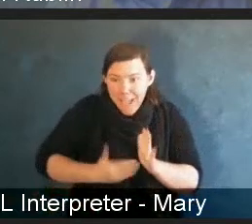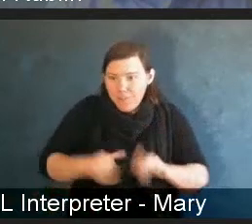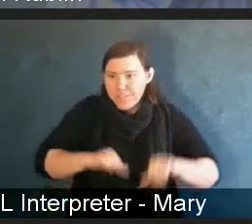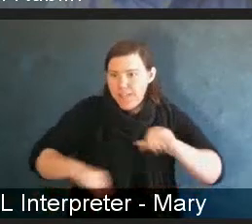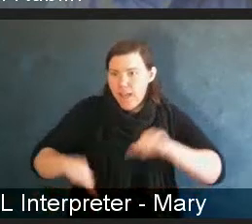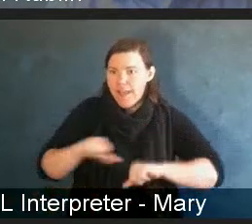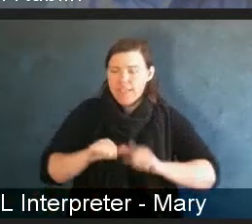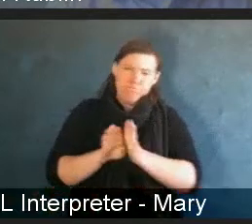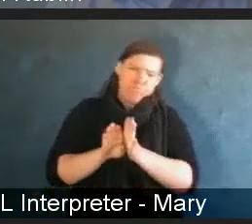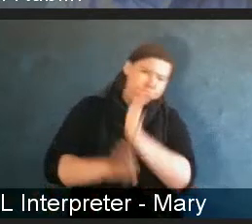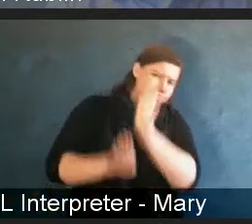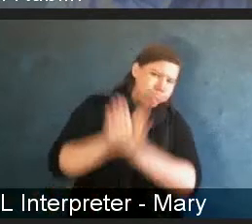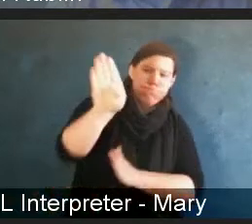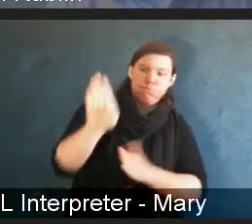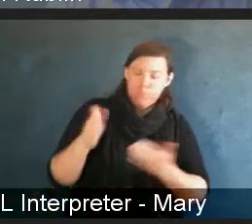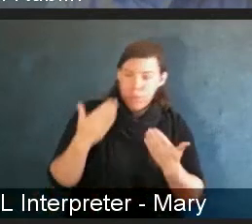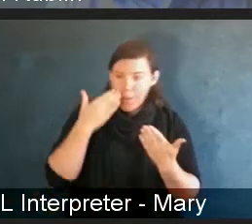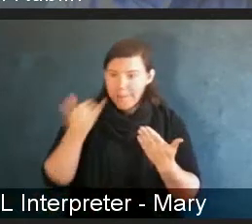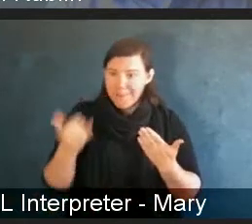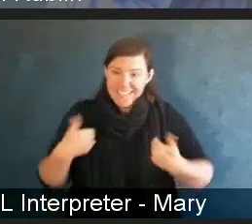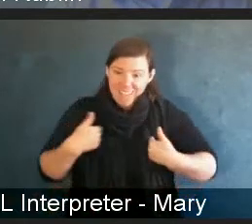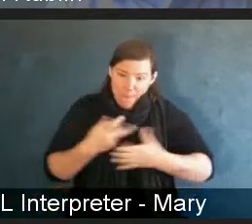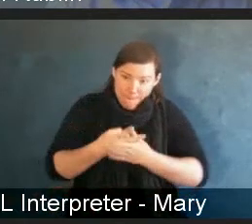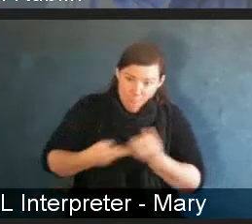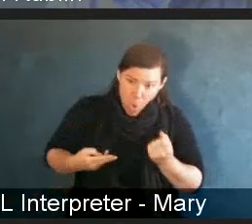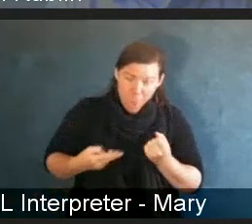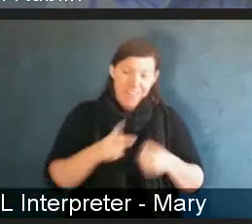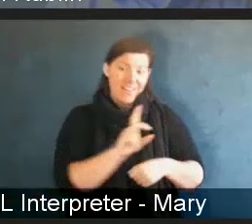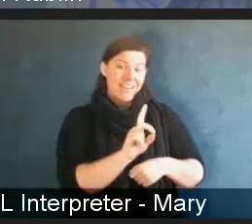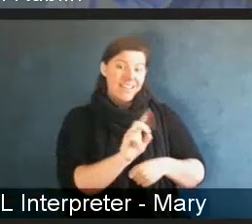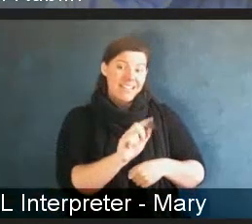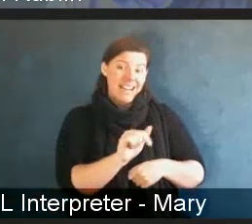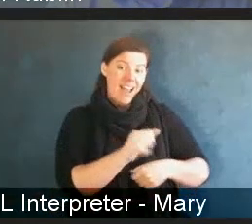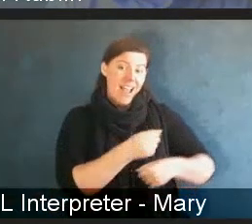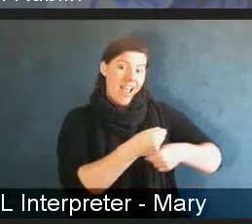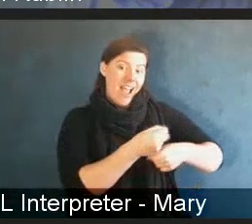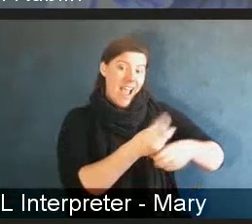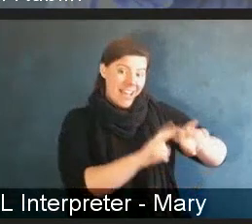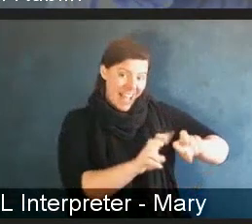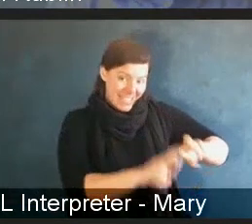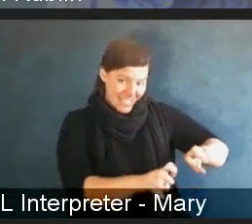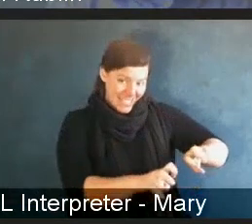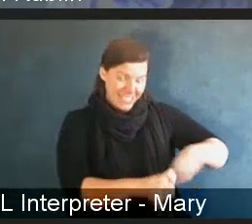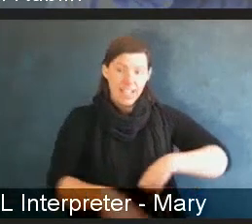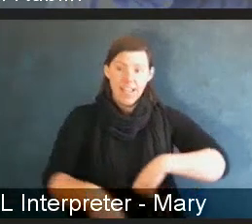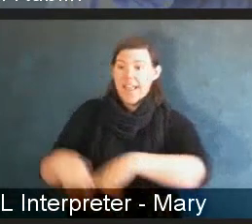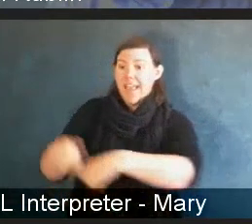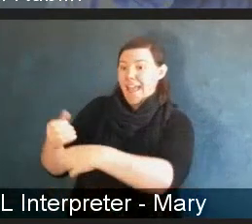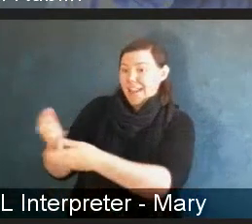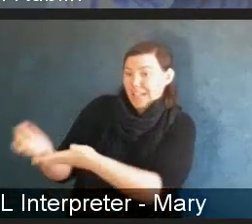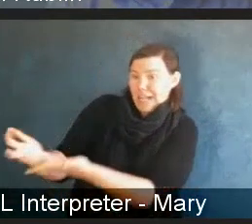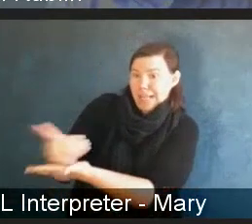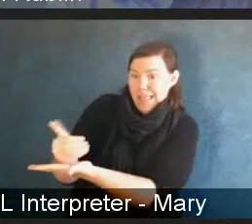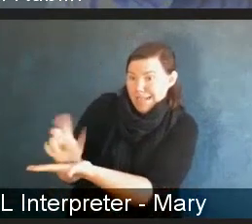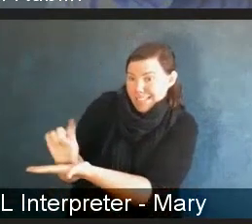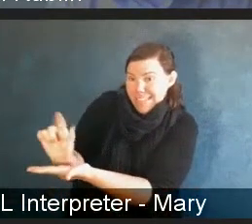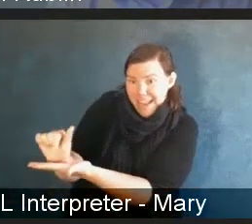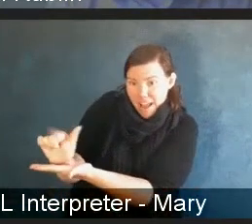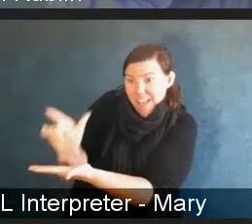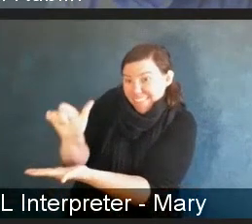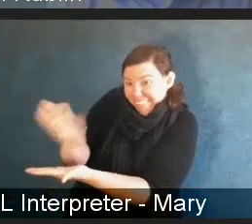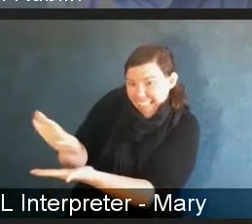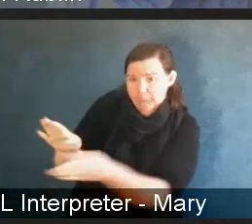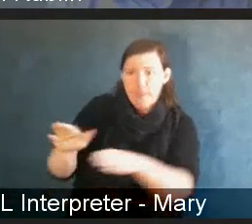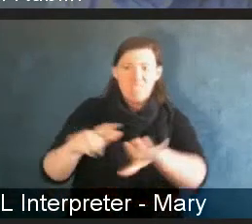both the data analysis as well as the data generation, and of course the amazing community and network at UW and SCCA as